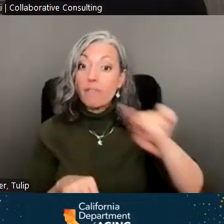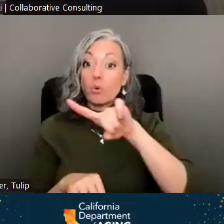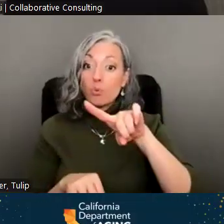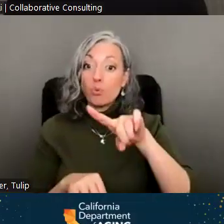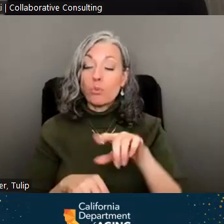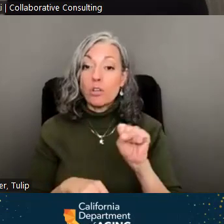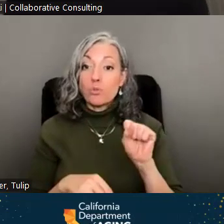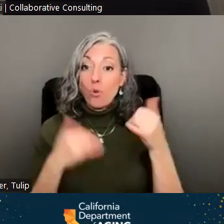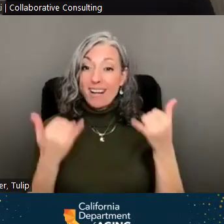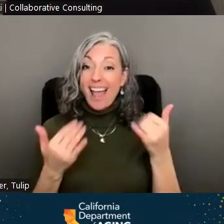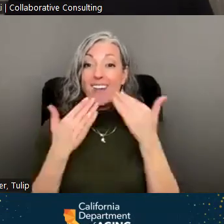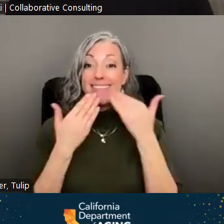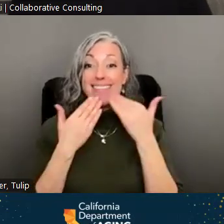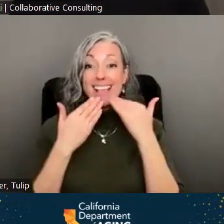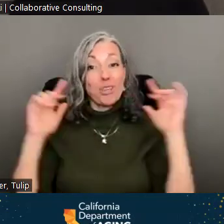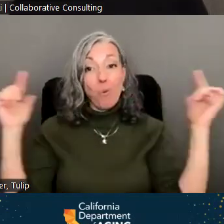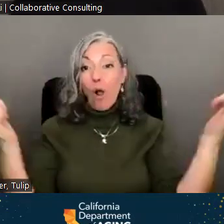with that, I want to thank you very much.